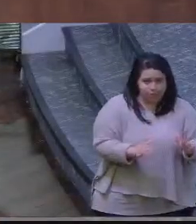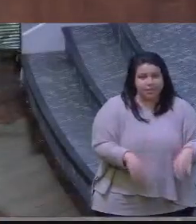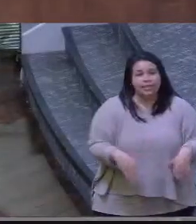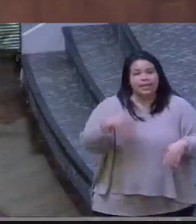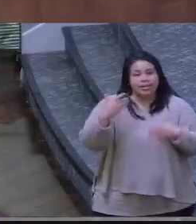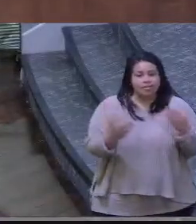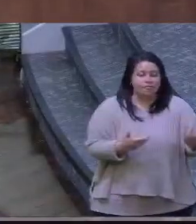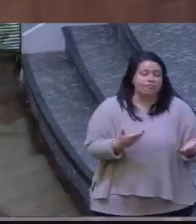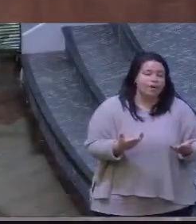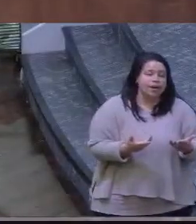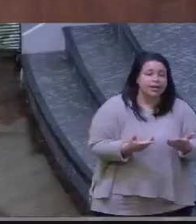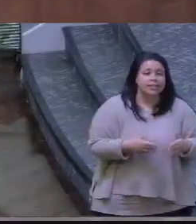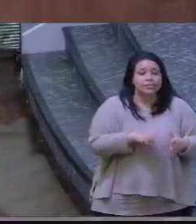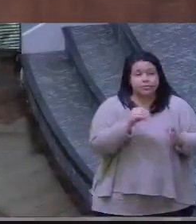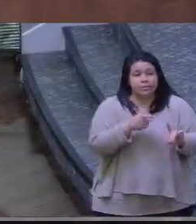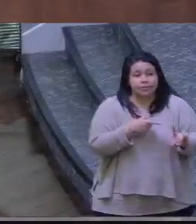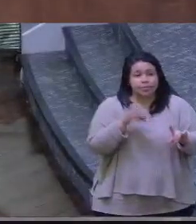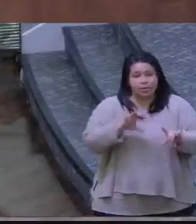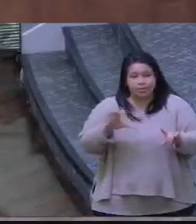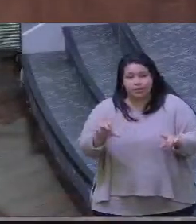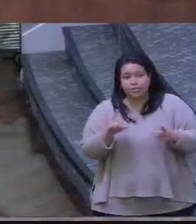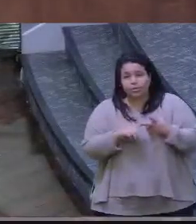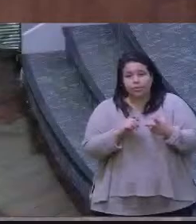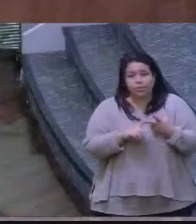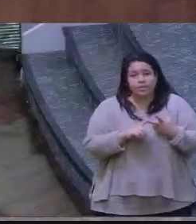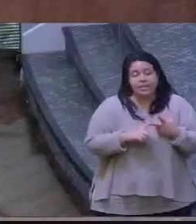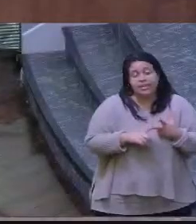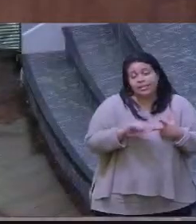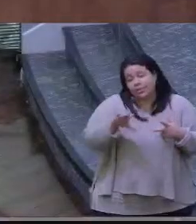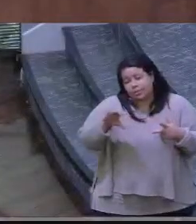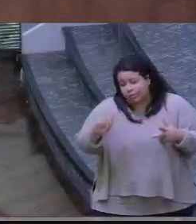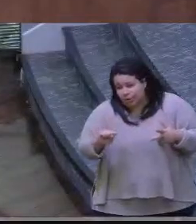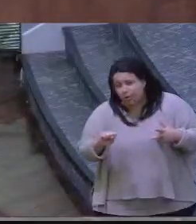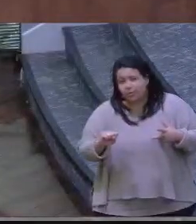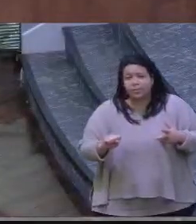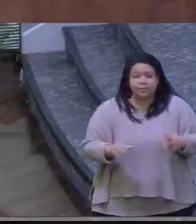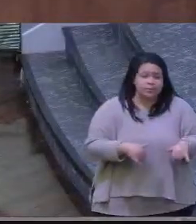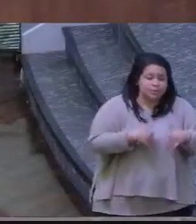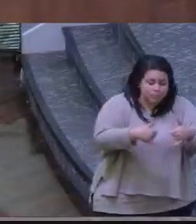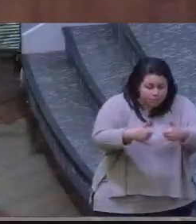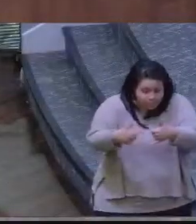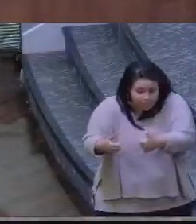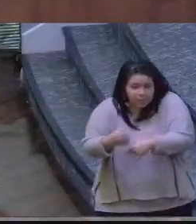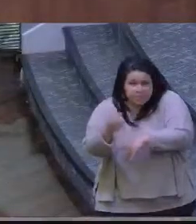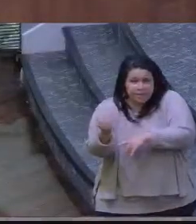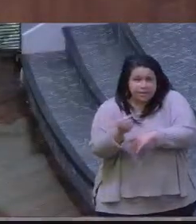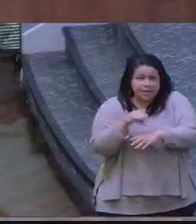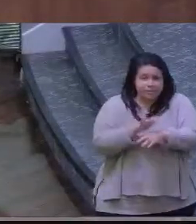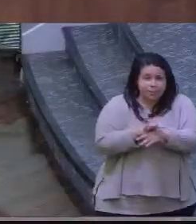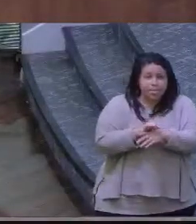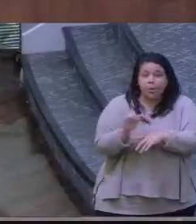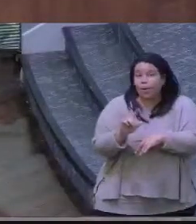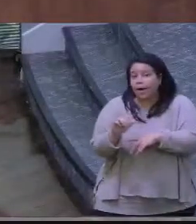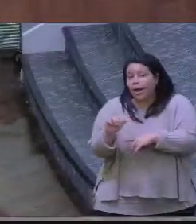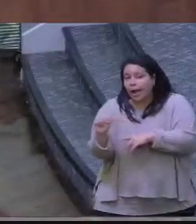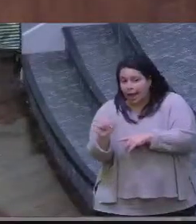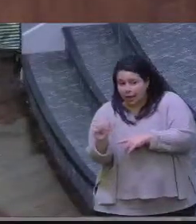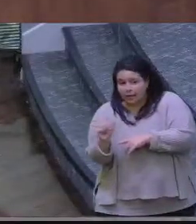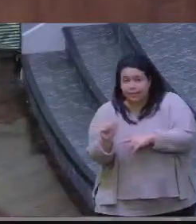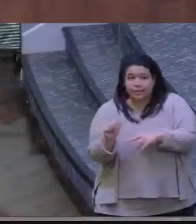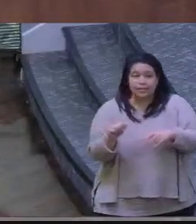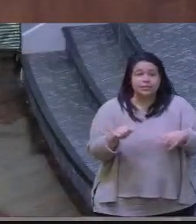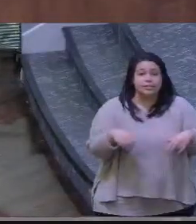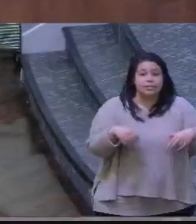Central and Cedar Shoals will be awarded scholarships on Saturday evening at the Athens Human